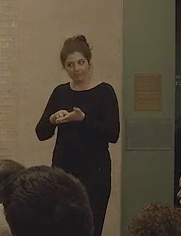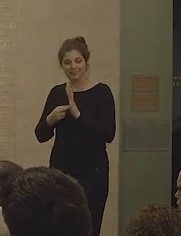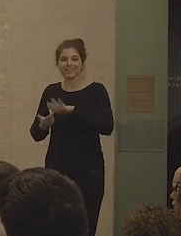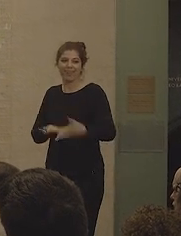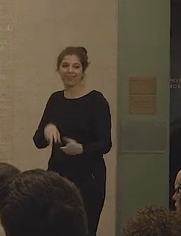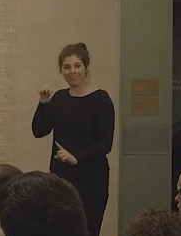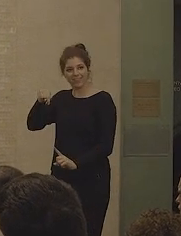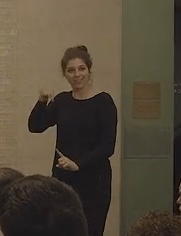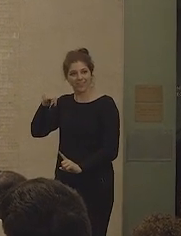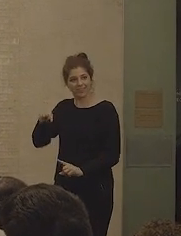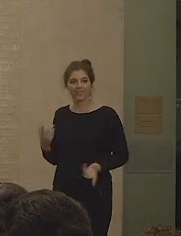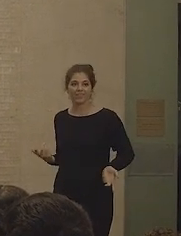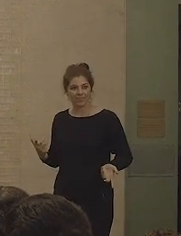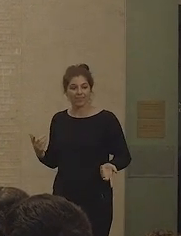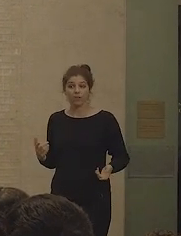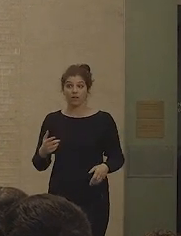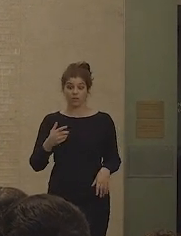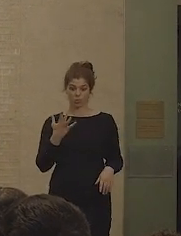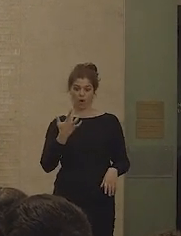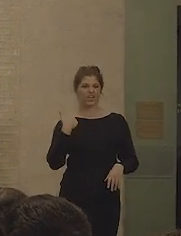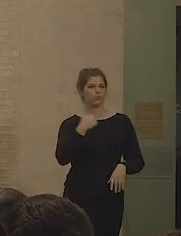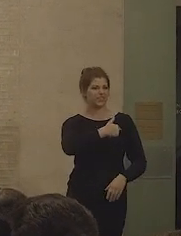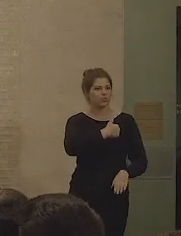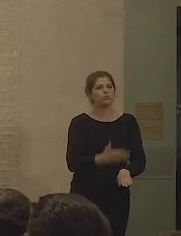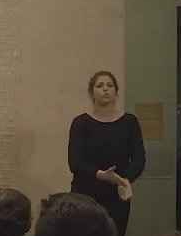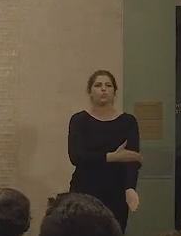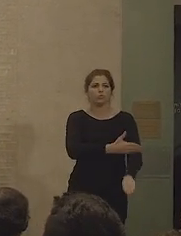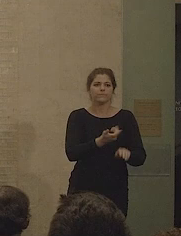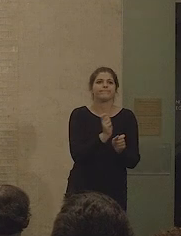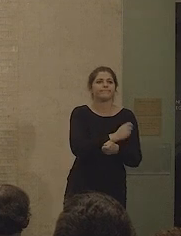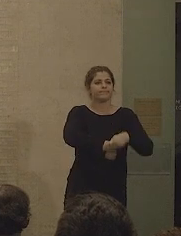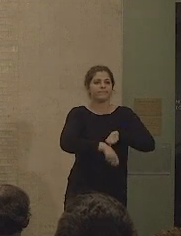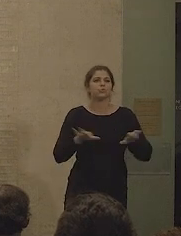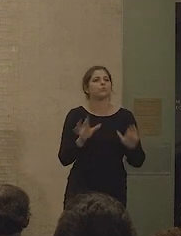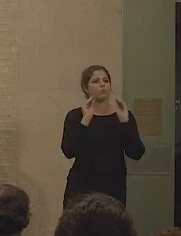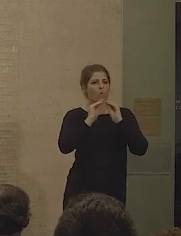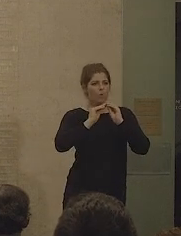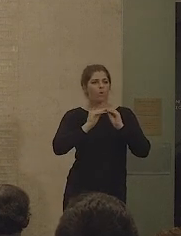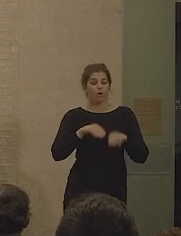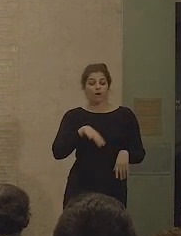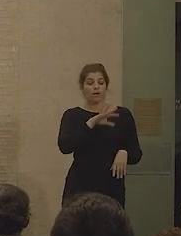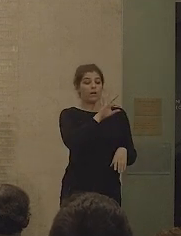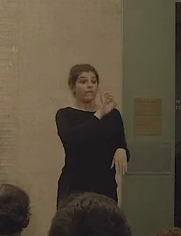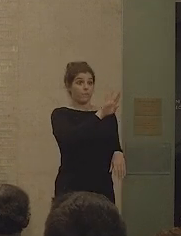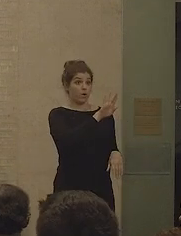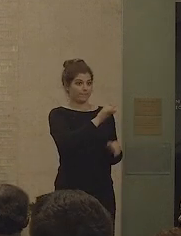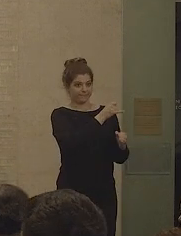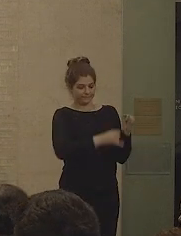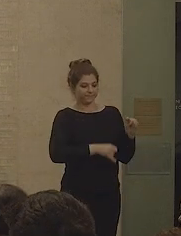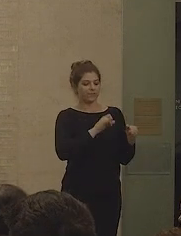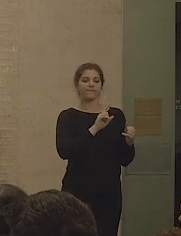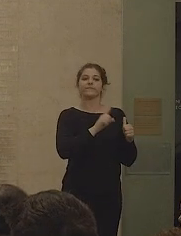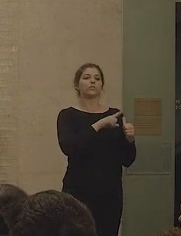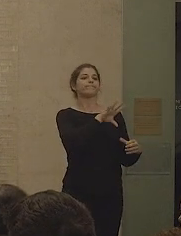and why we need to do better, why we need to do more. At the end of February was when I first joined